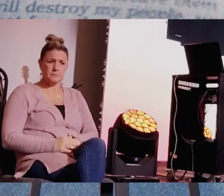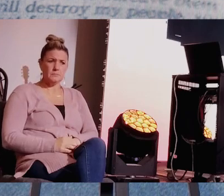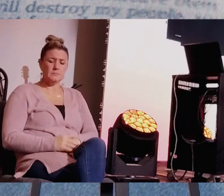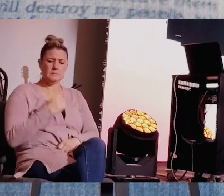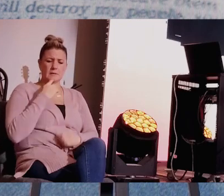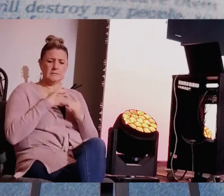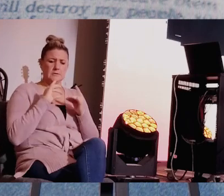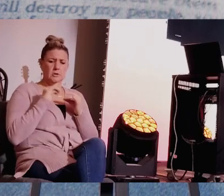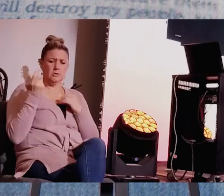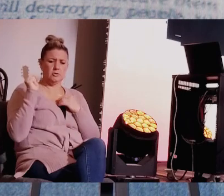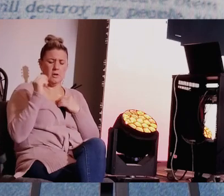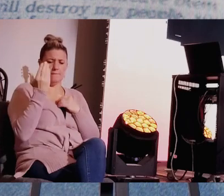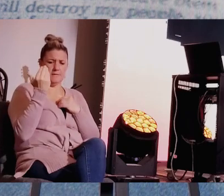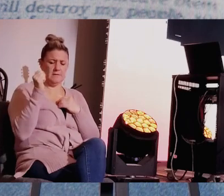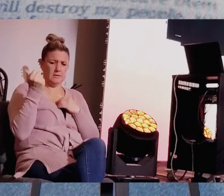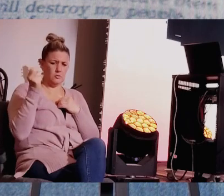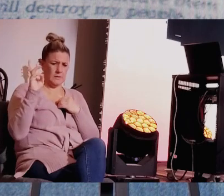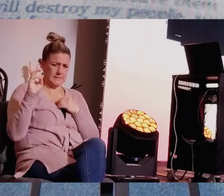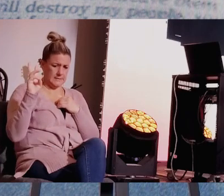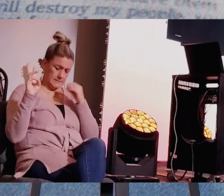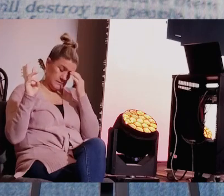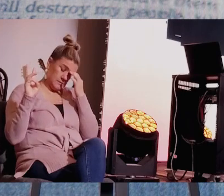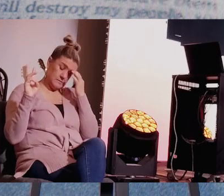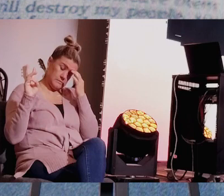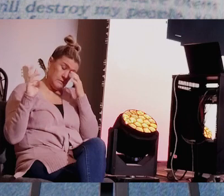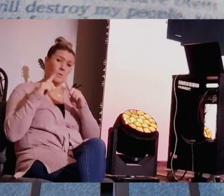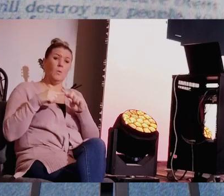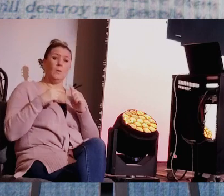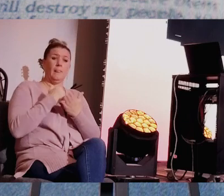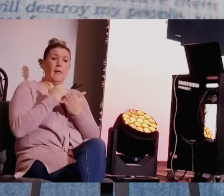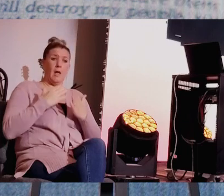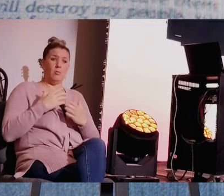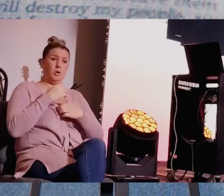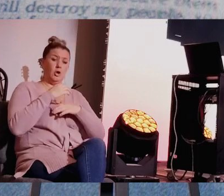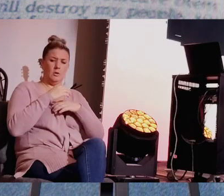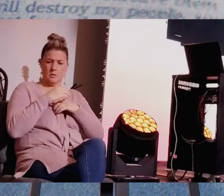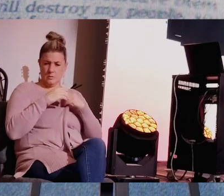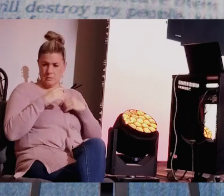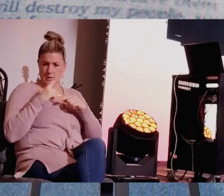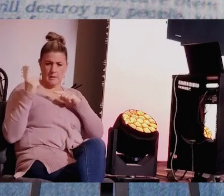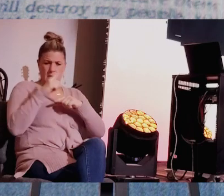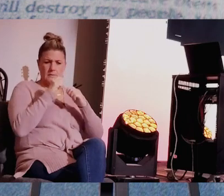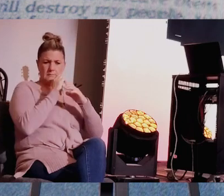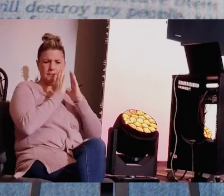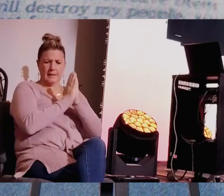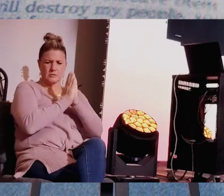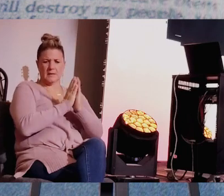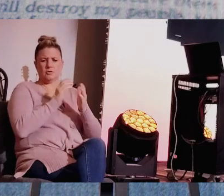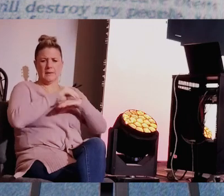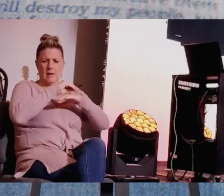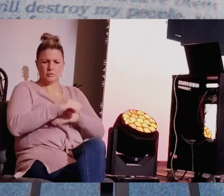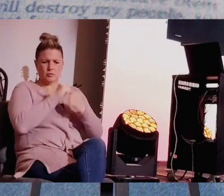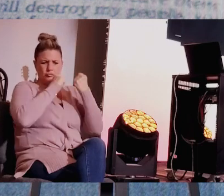It says this in John 15, 26. But when the helper, comforter, advocate, intercessor, counselor, strengthener,